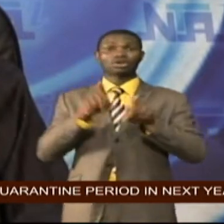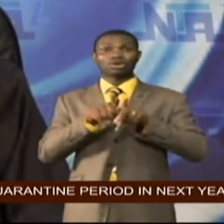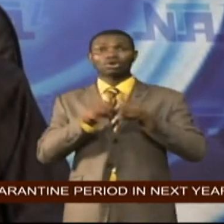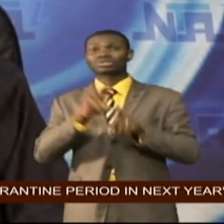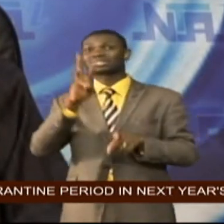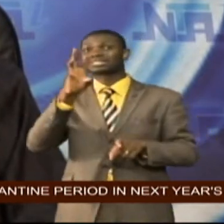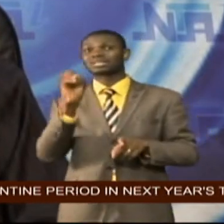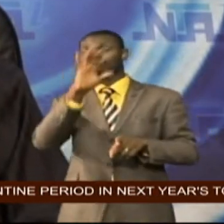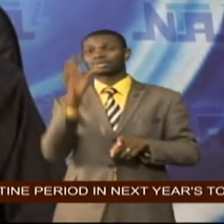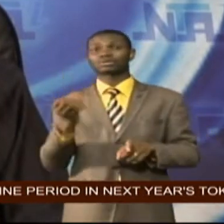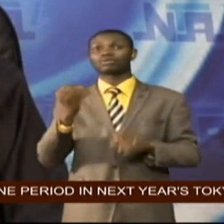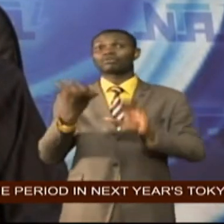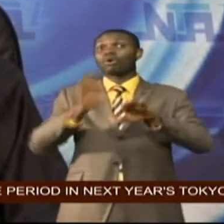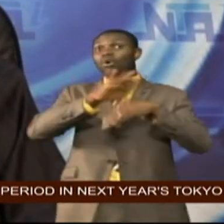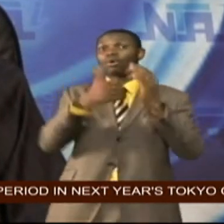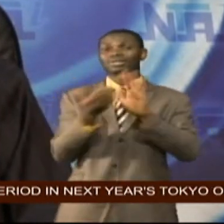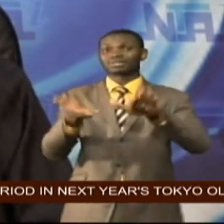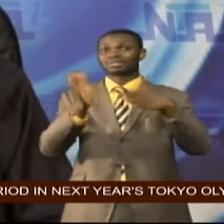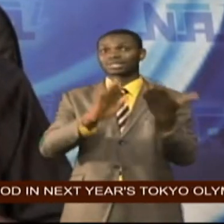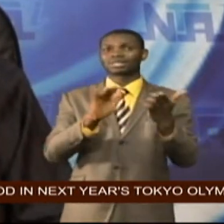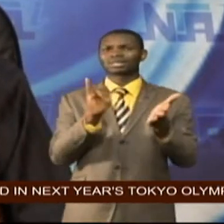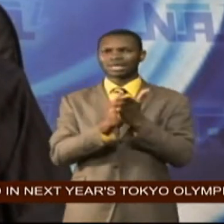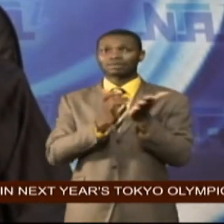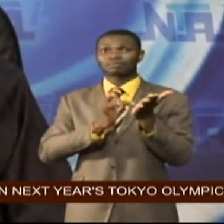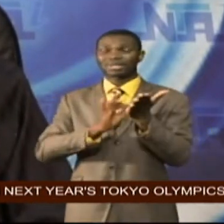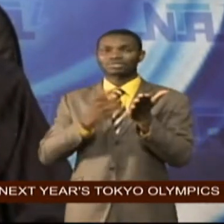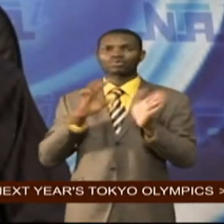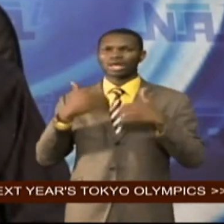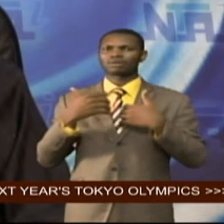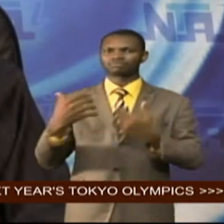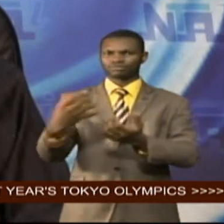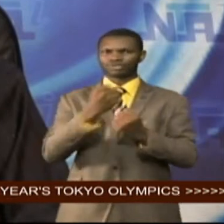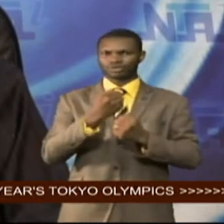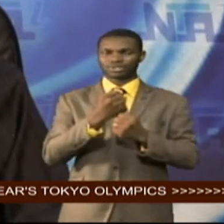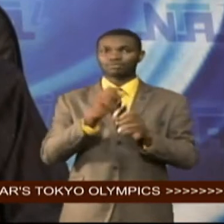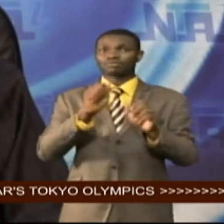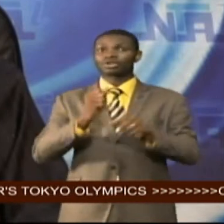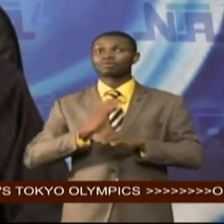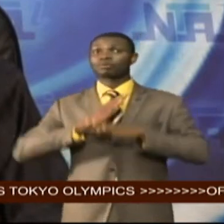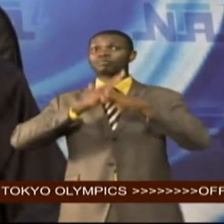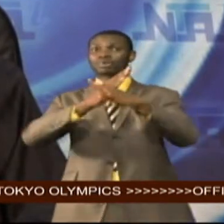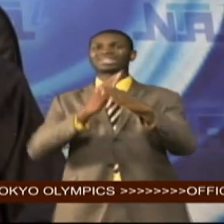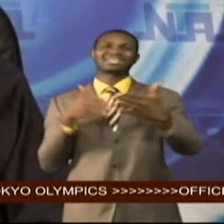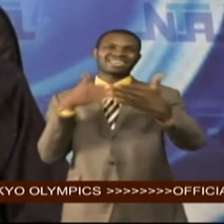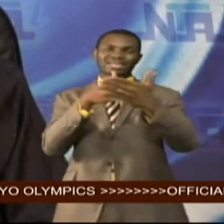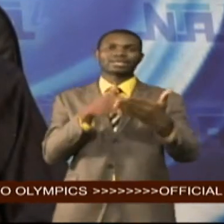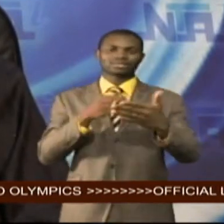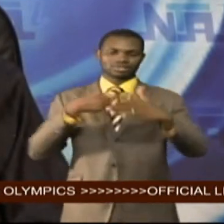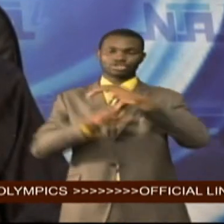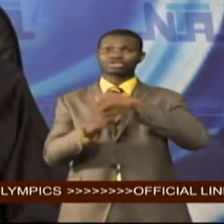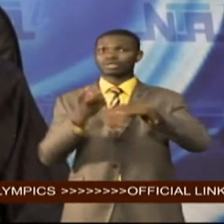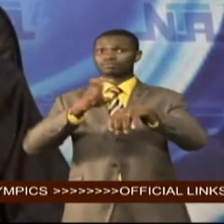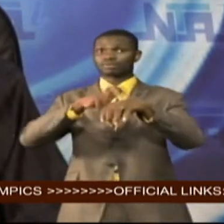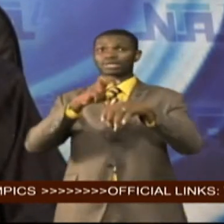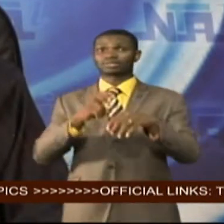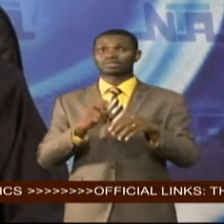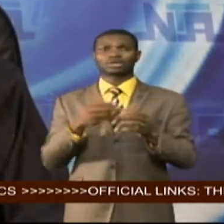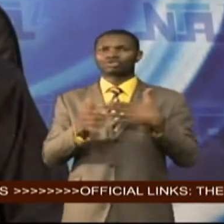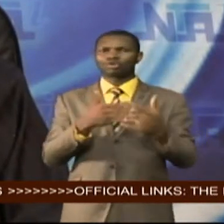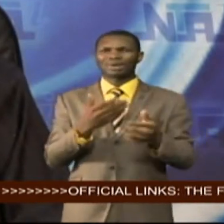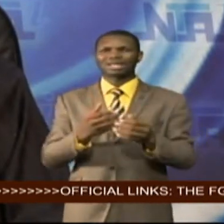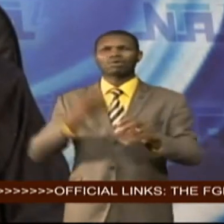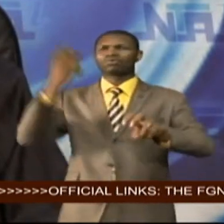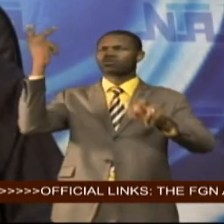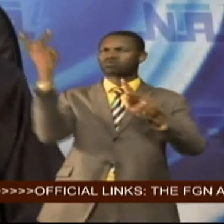deaths. So we got this antivenom, then we moved on to do a polyspecific antivenom, which is against most venomous snakes in